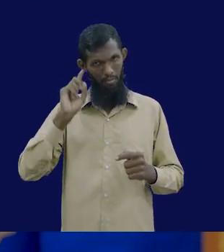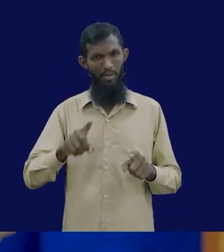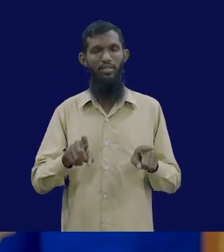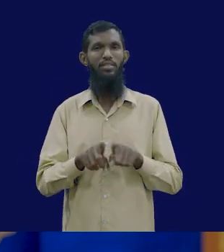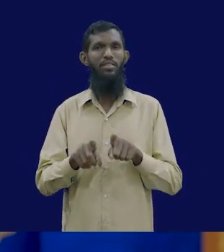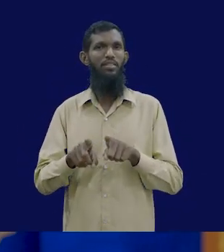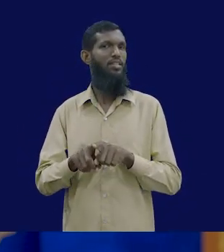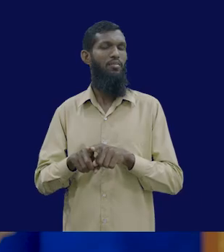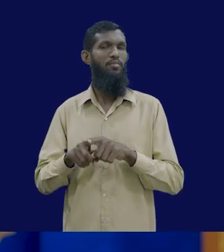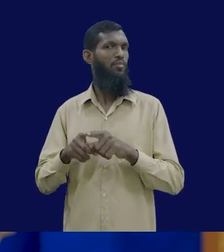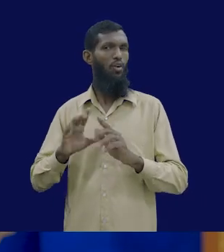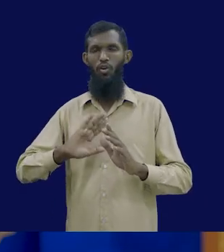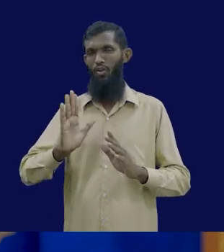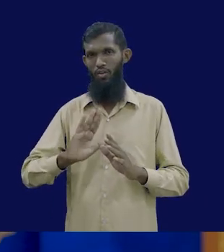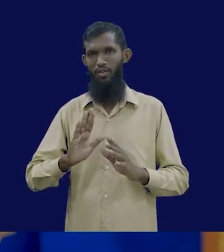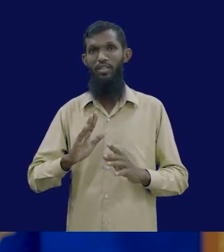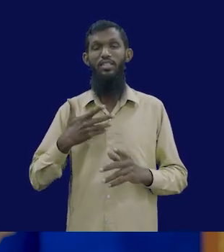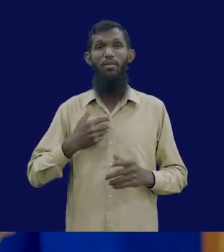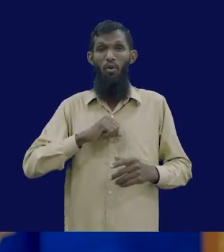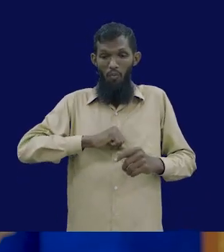and postnatal bleedings,